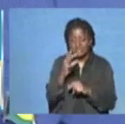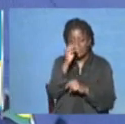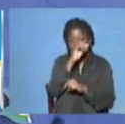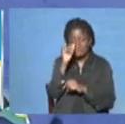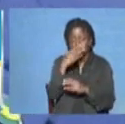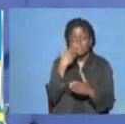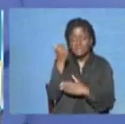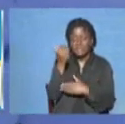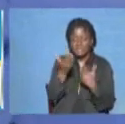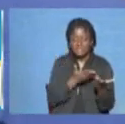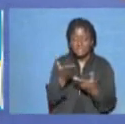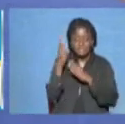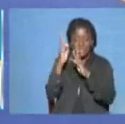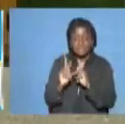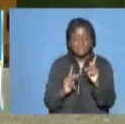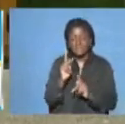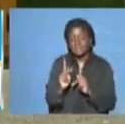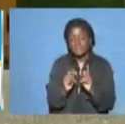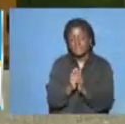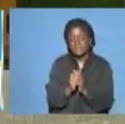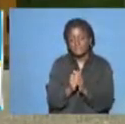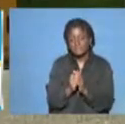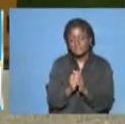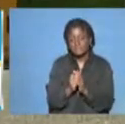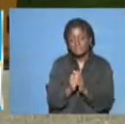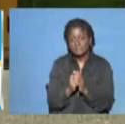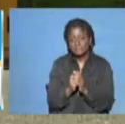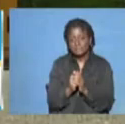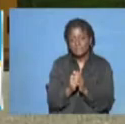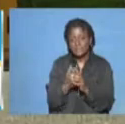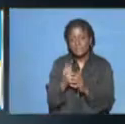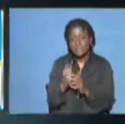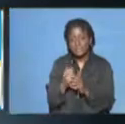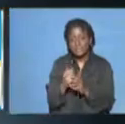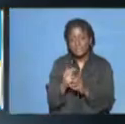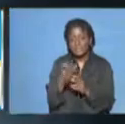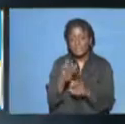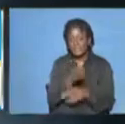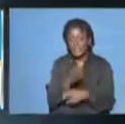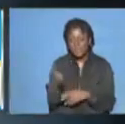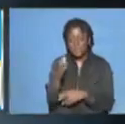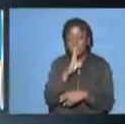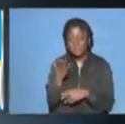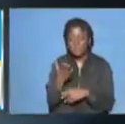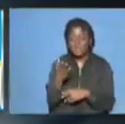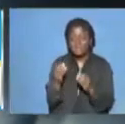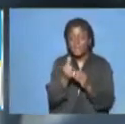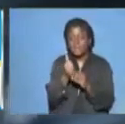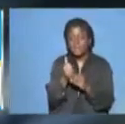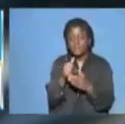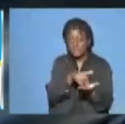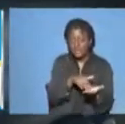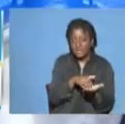ministry to better serve the Bahamian public. The mobile flood mitigation equipment will be made available in most vulnerable